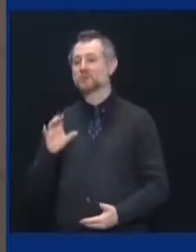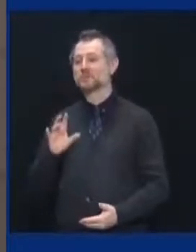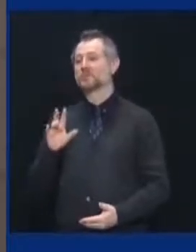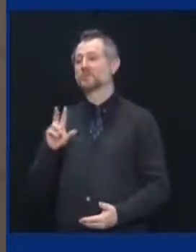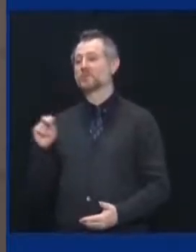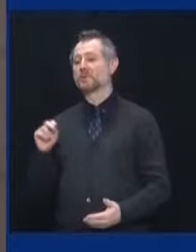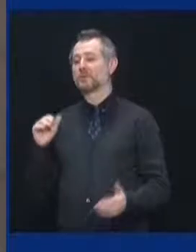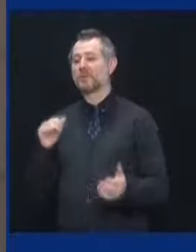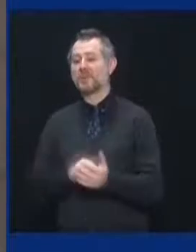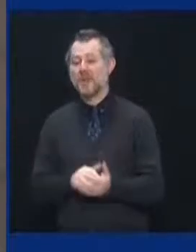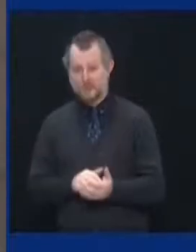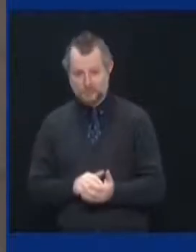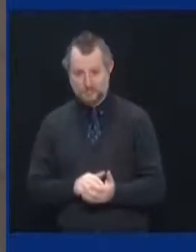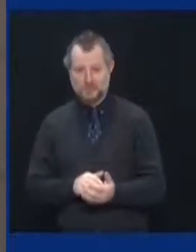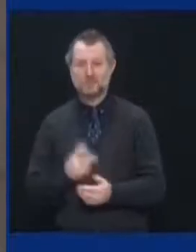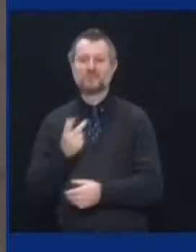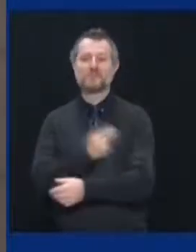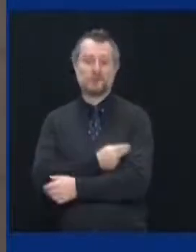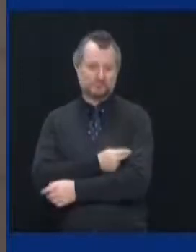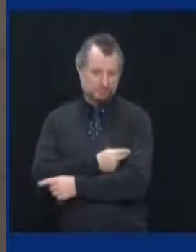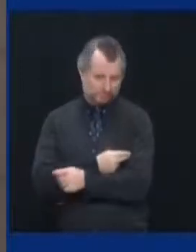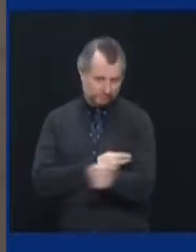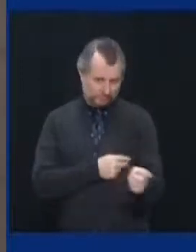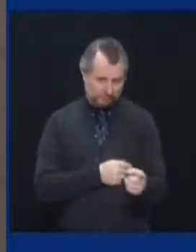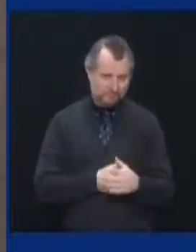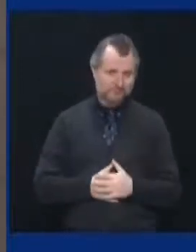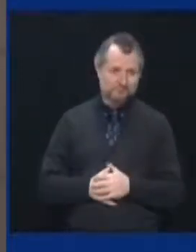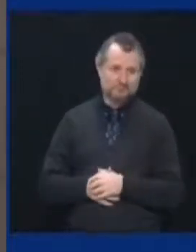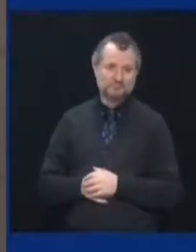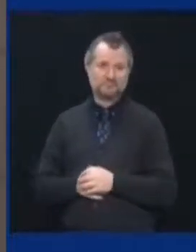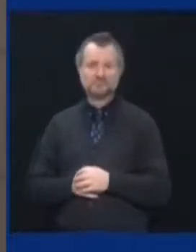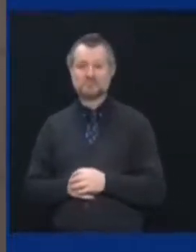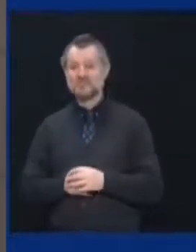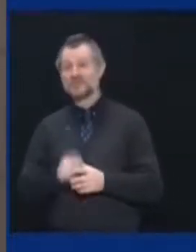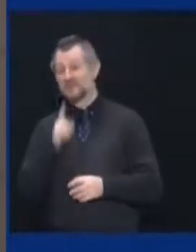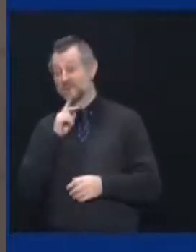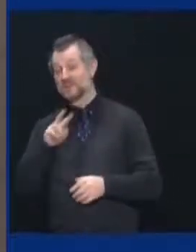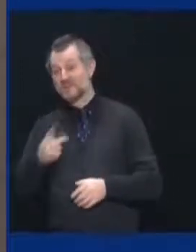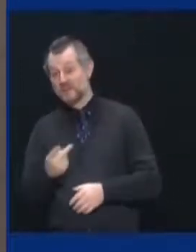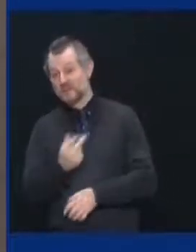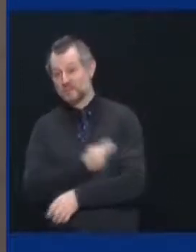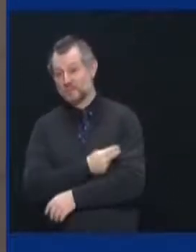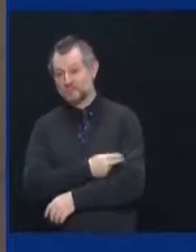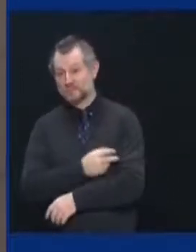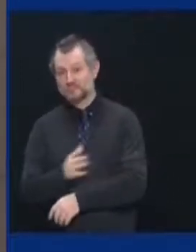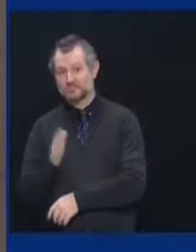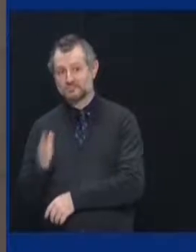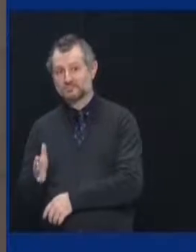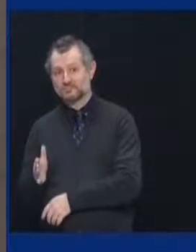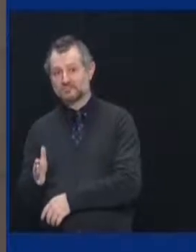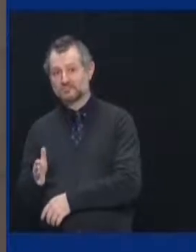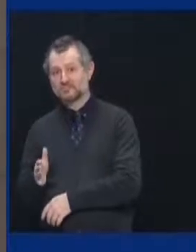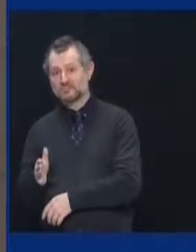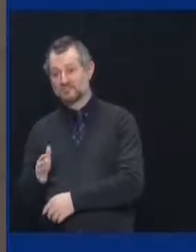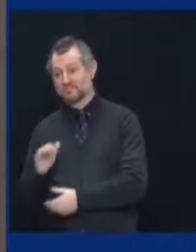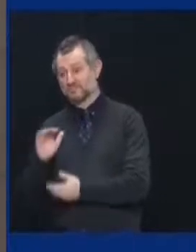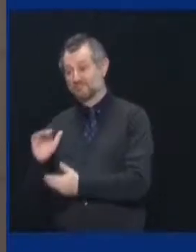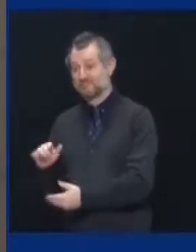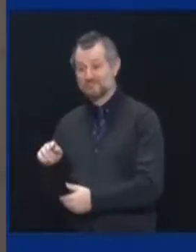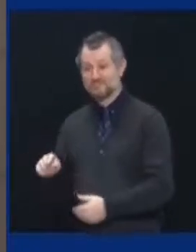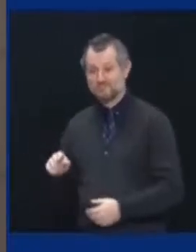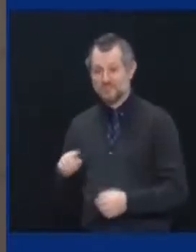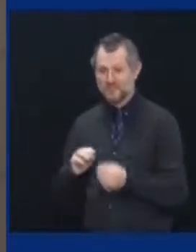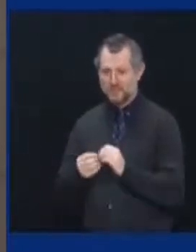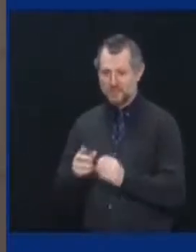730,000 doses have been administered. And of the second doses, we receive exactly the same number of doses 3